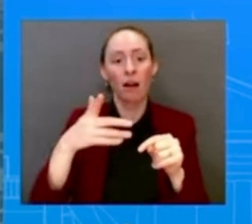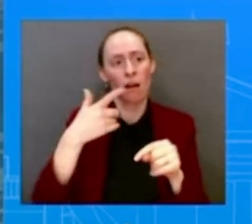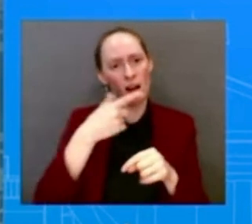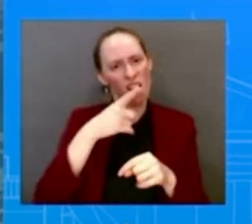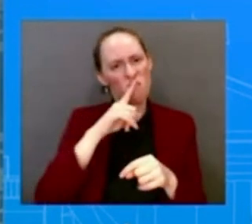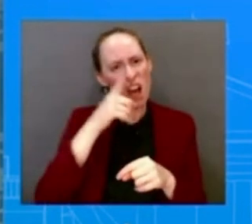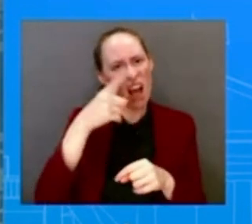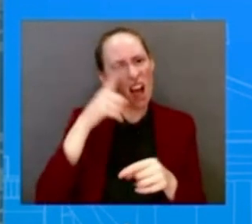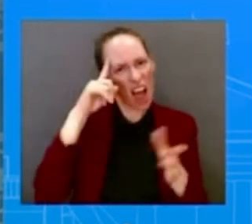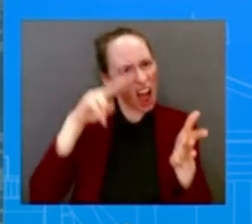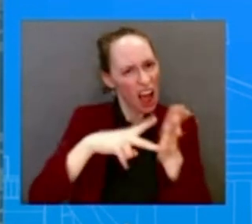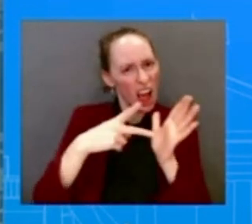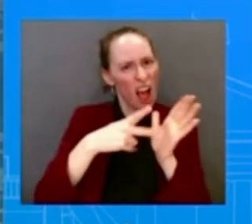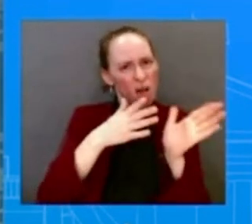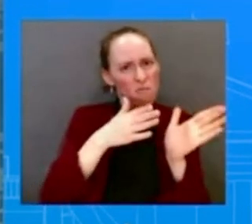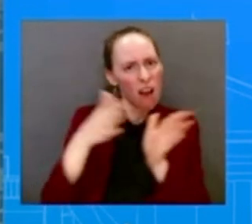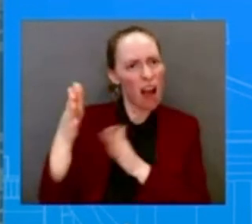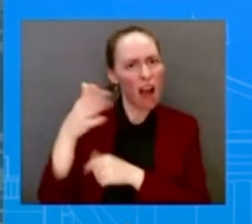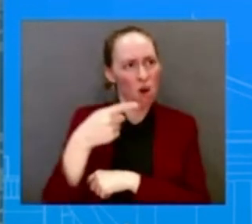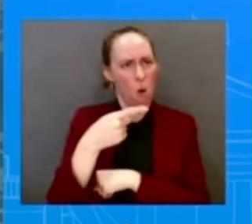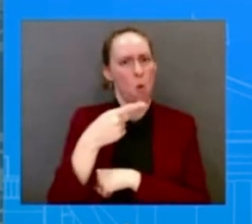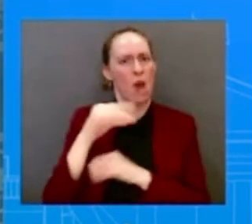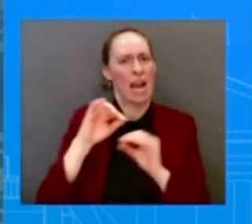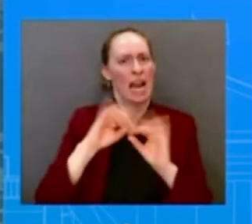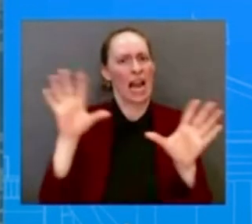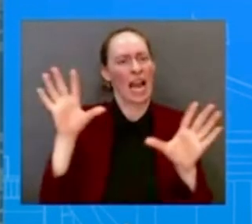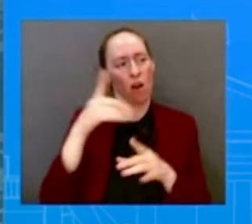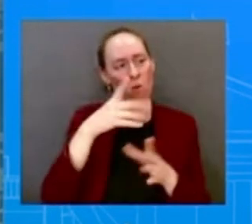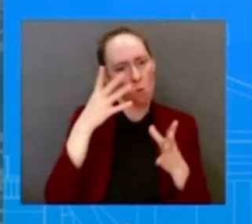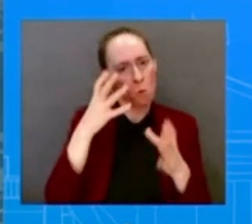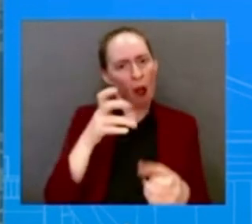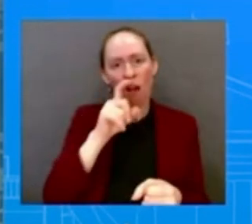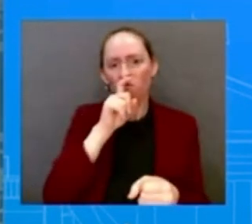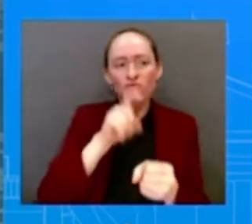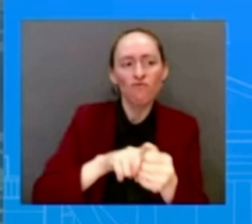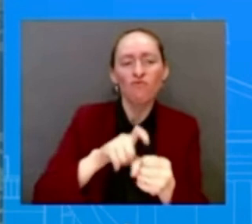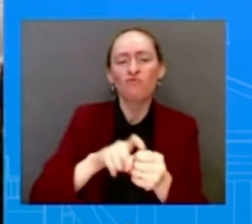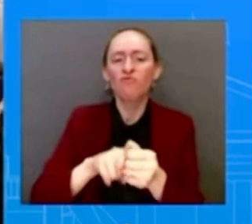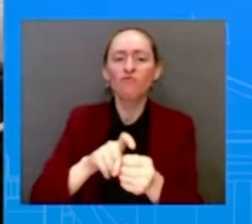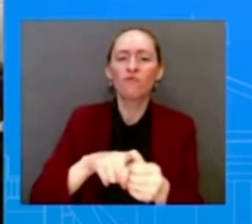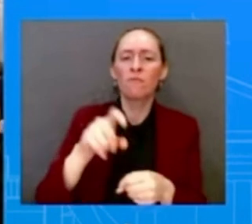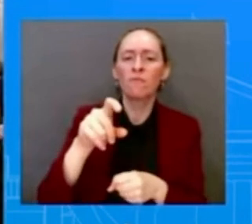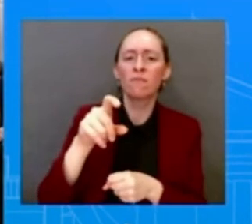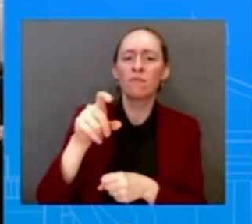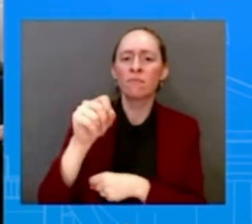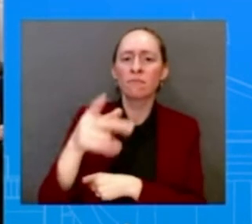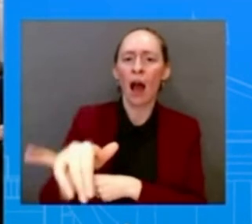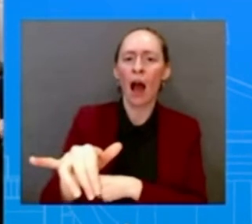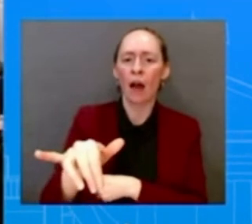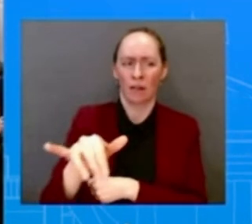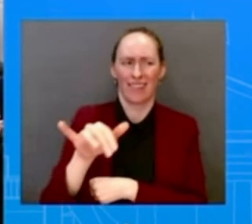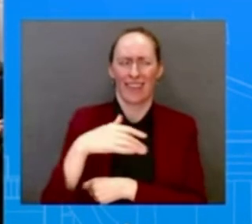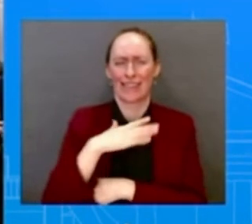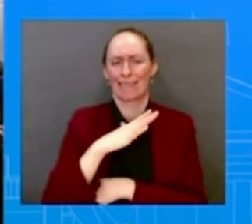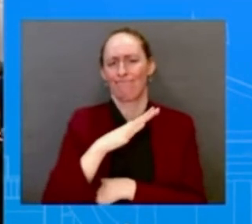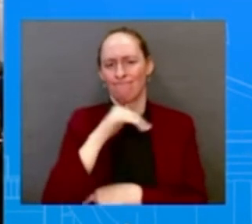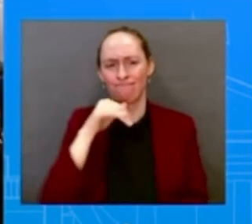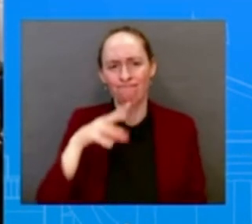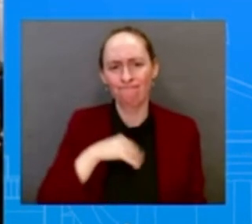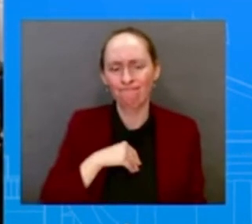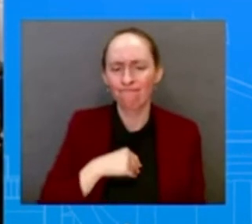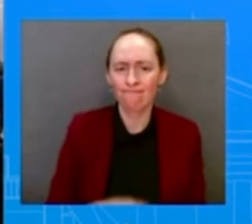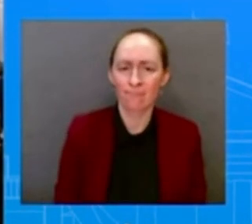President Biden acted decisively in support of our national sovereignty. But our reporting is that U.S. officials briefing lawmakers this week